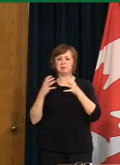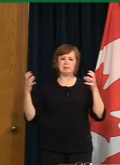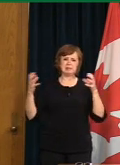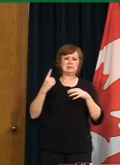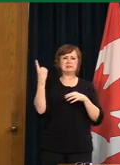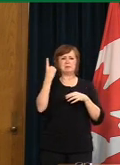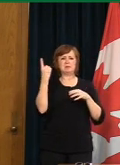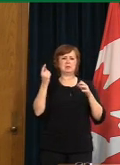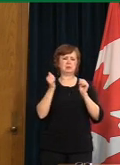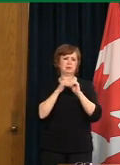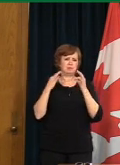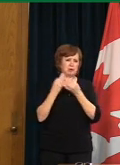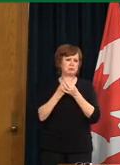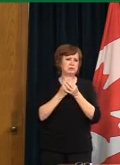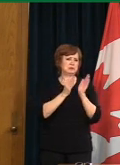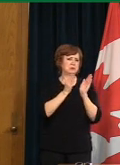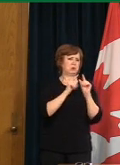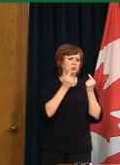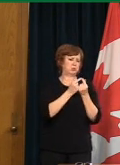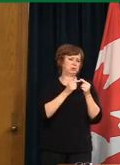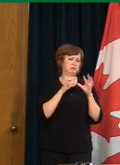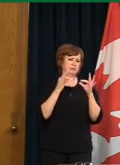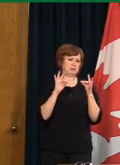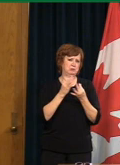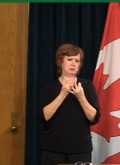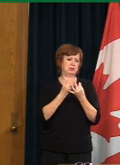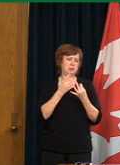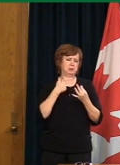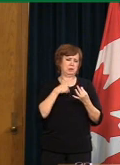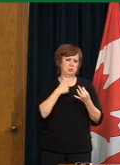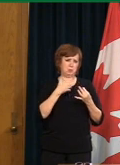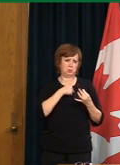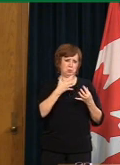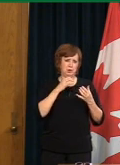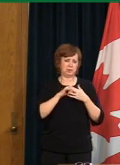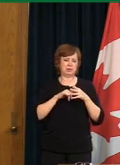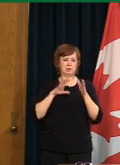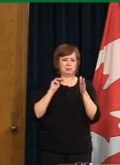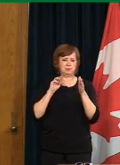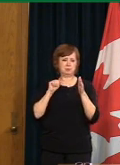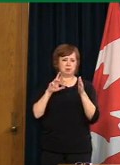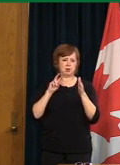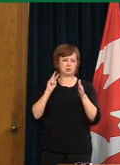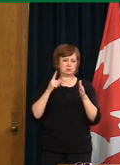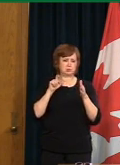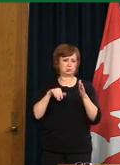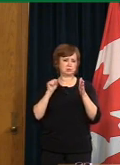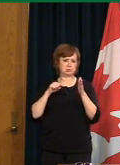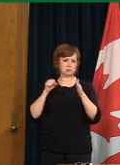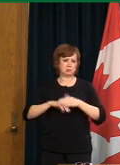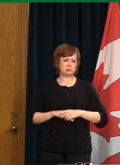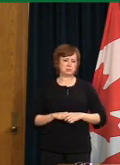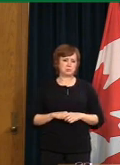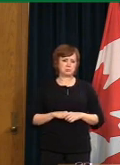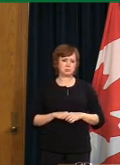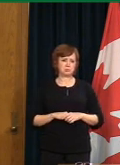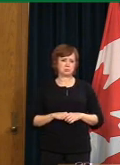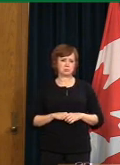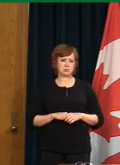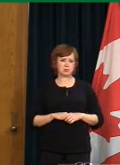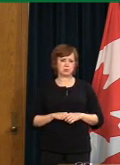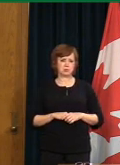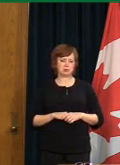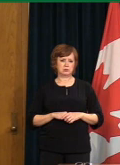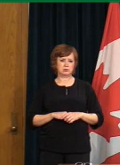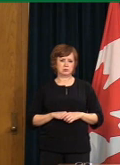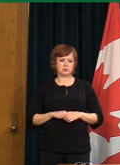able to gather in some smaller groups. Follow up, Mark? Yes, we've been hearing from people who waited up to 5-6